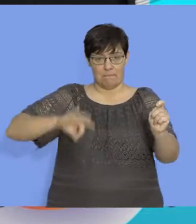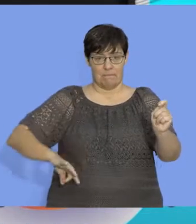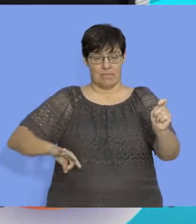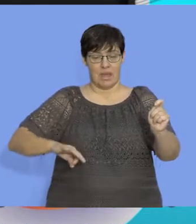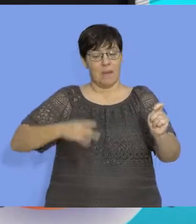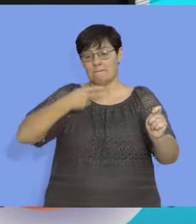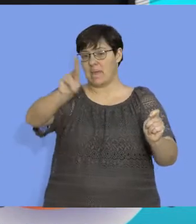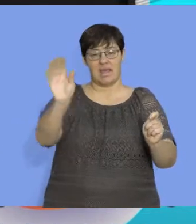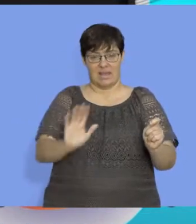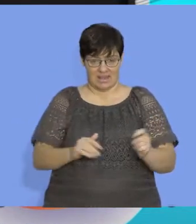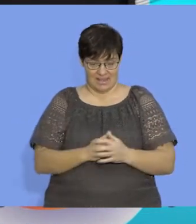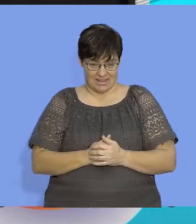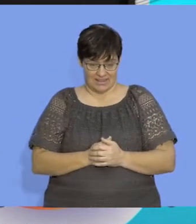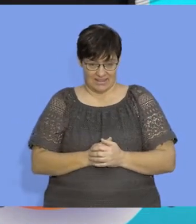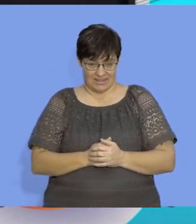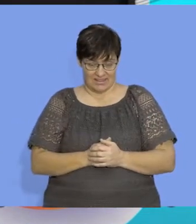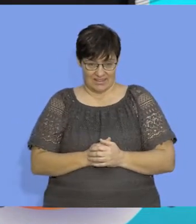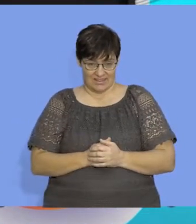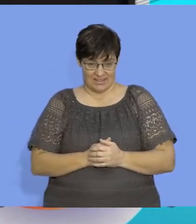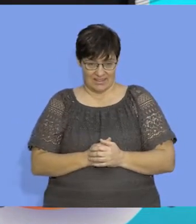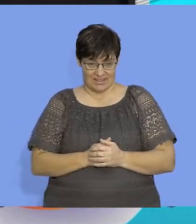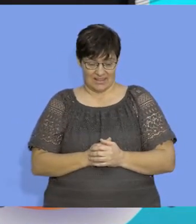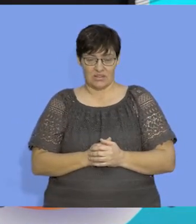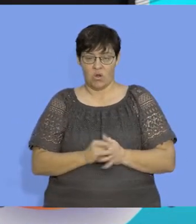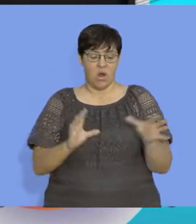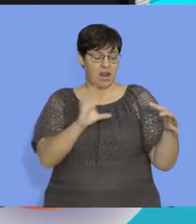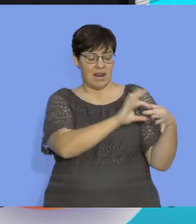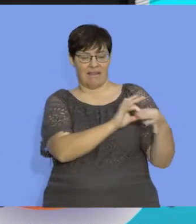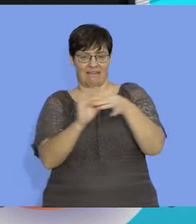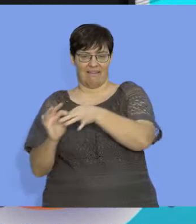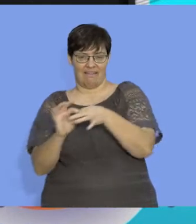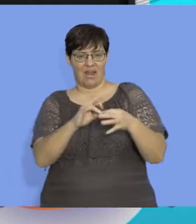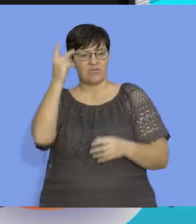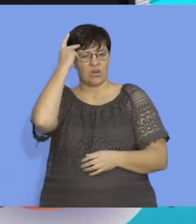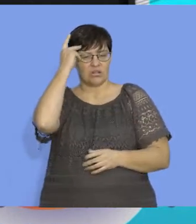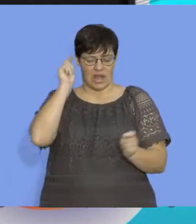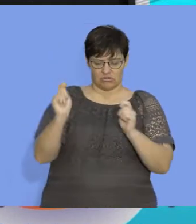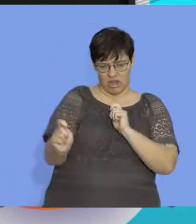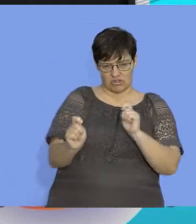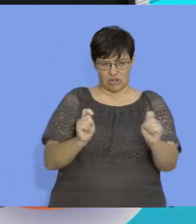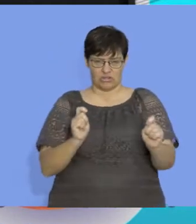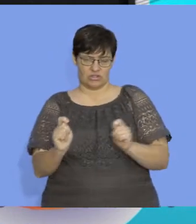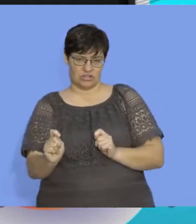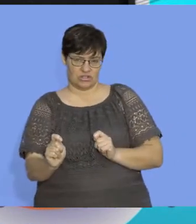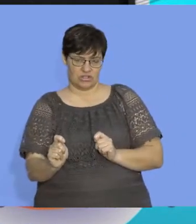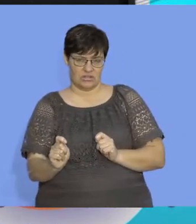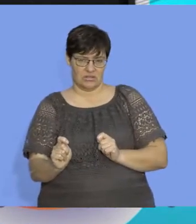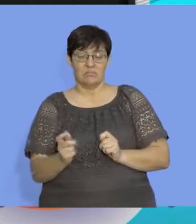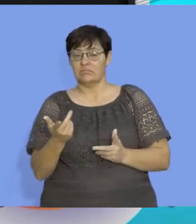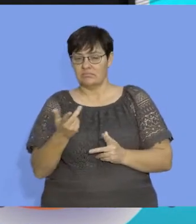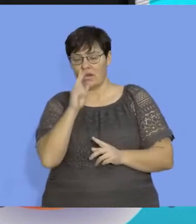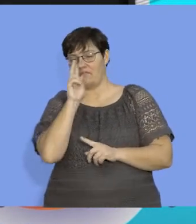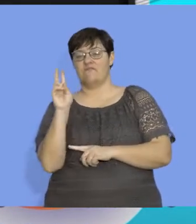payment. Obviously, you can think now, and this is where you link your knowledge of adjustments into